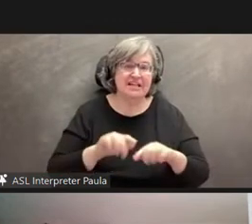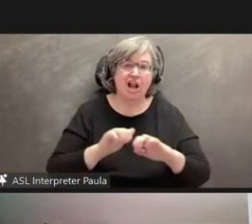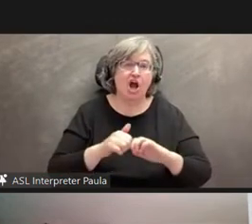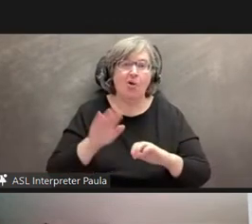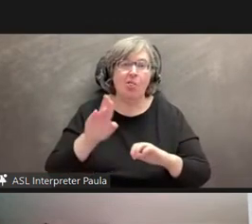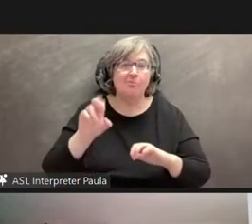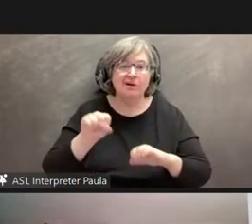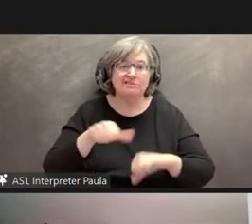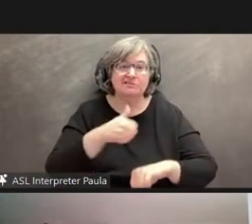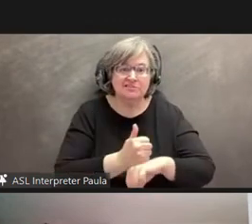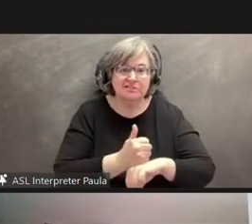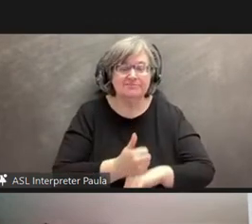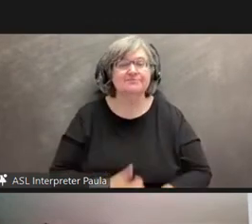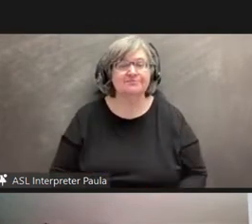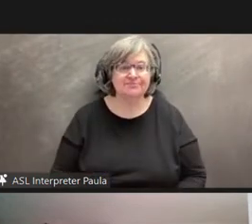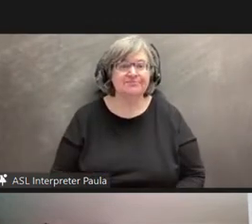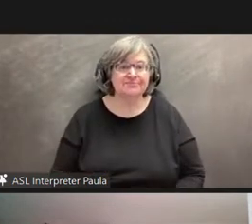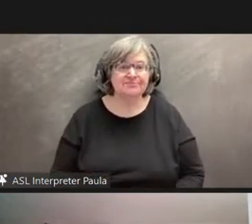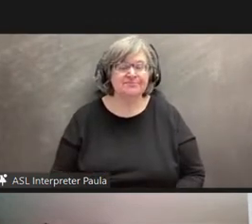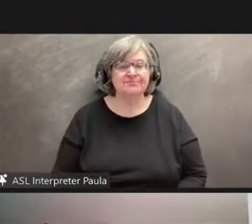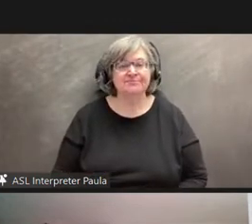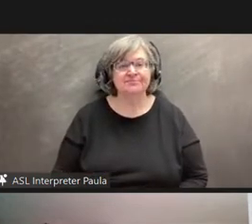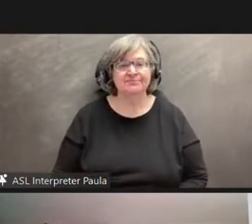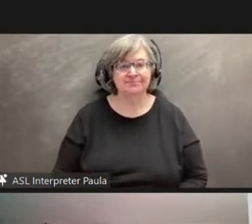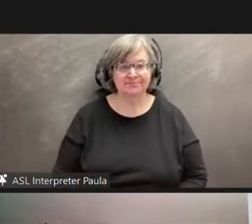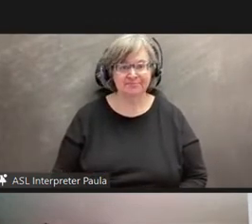just based on the structure of the bus.